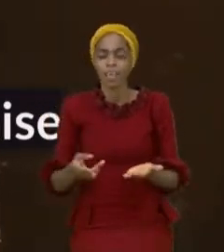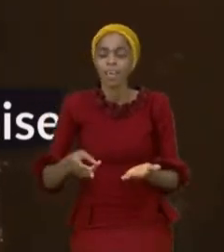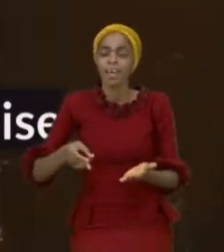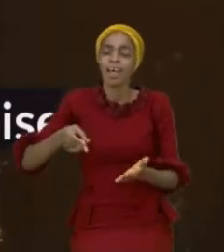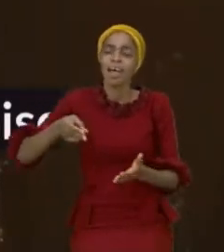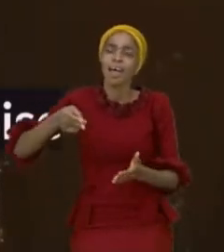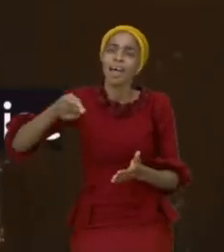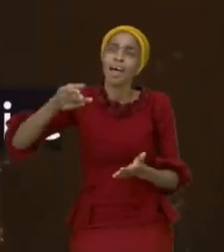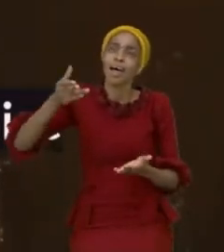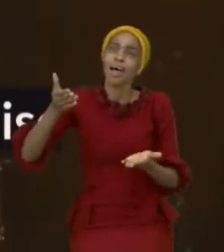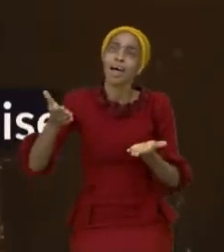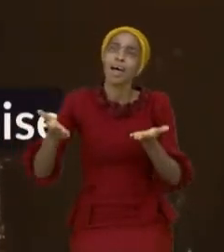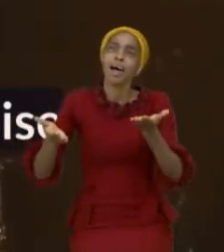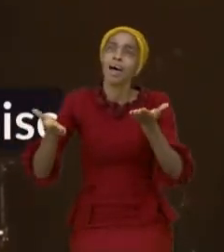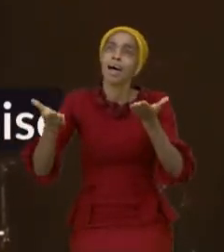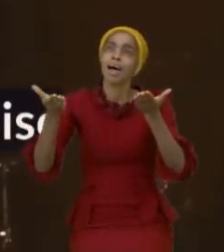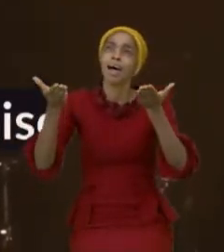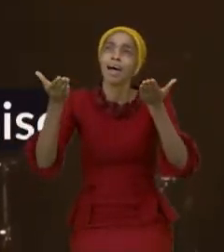lifted